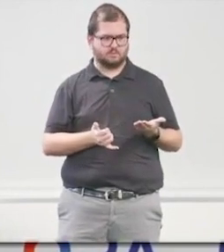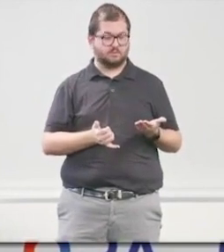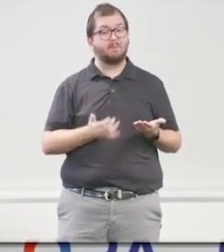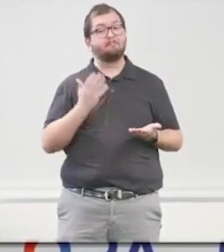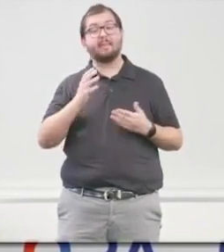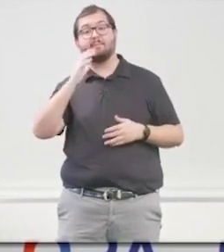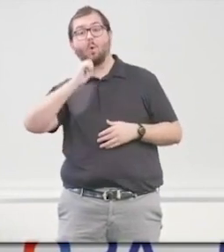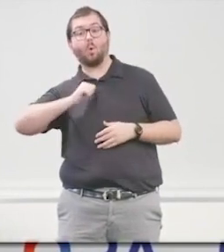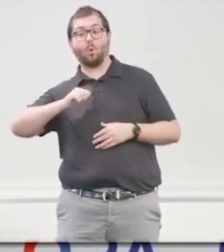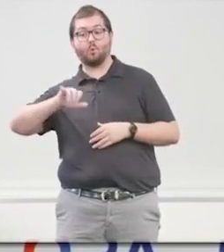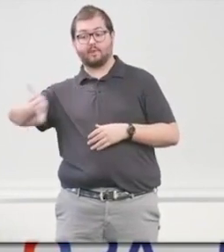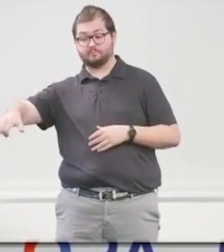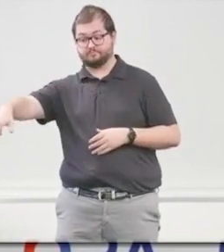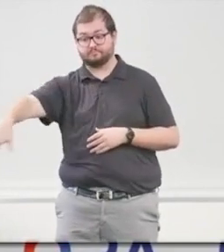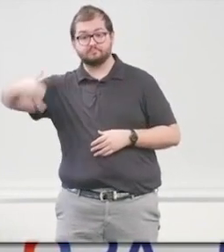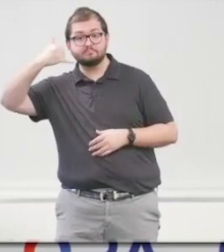might be able to call somebody, but